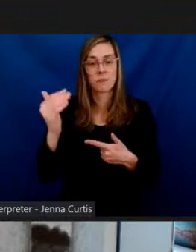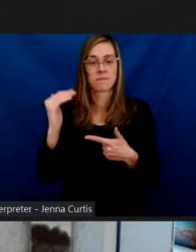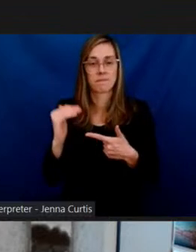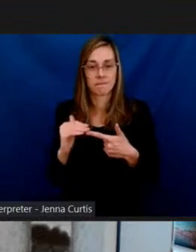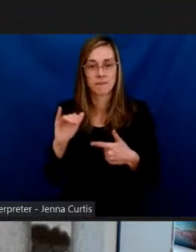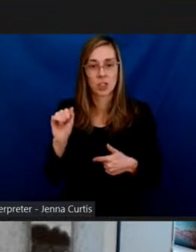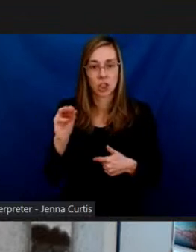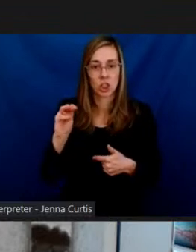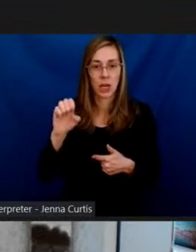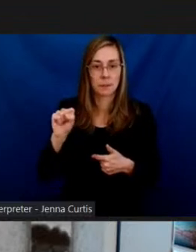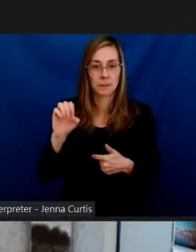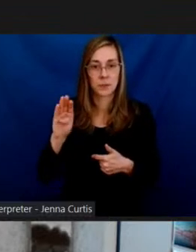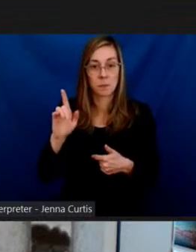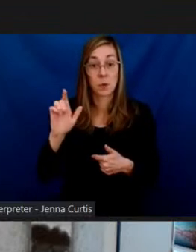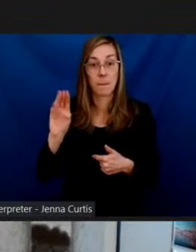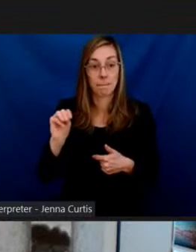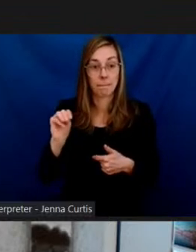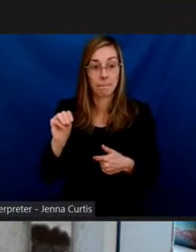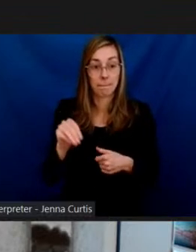Hi, can you hear me?